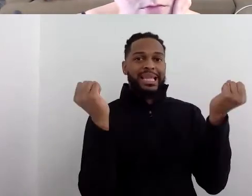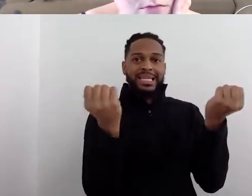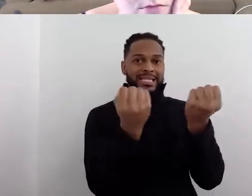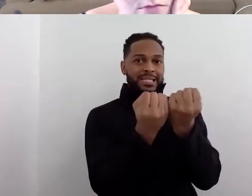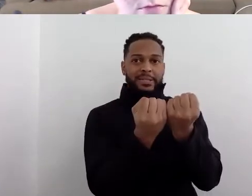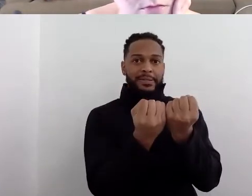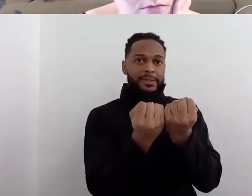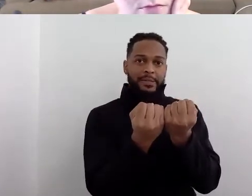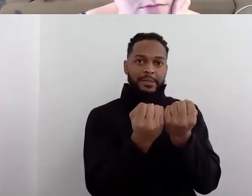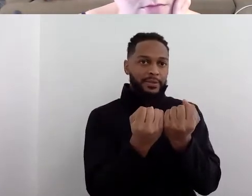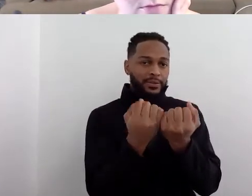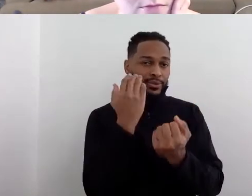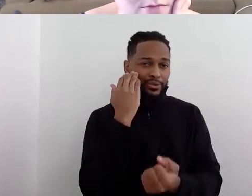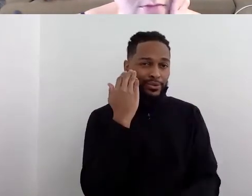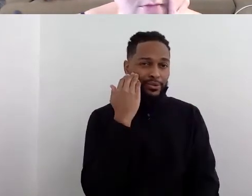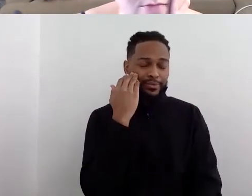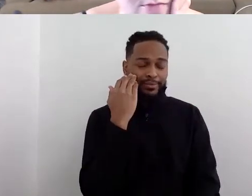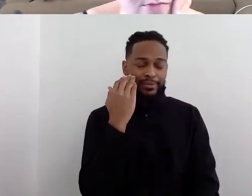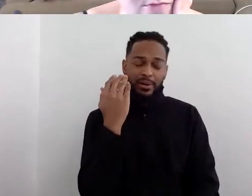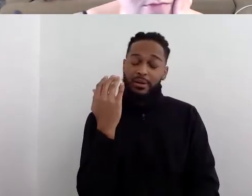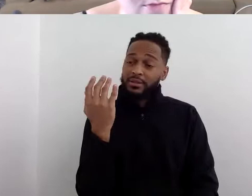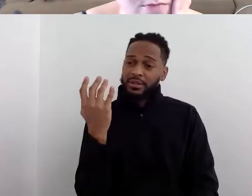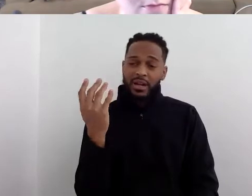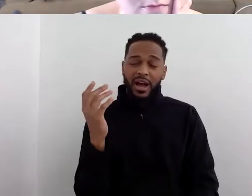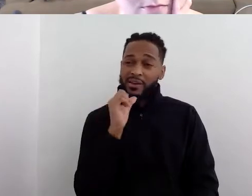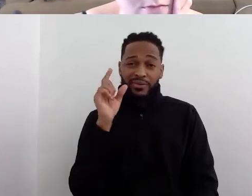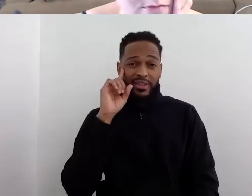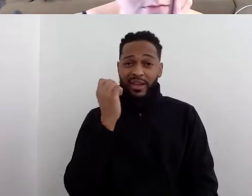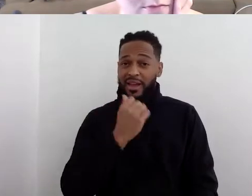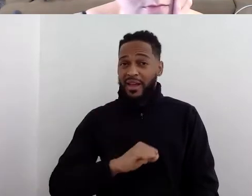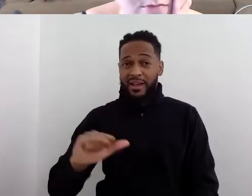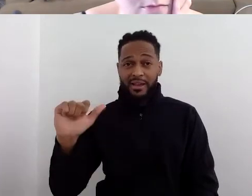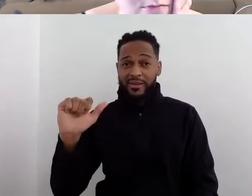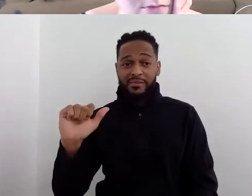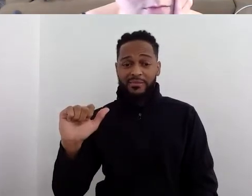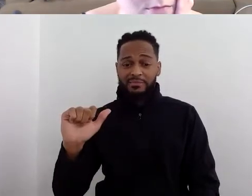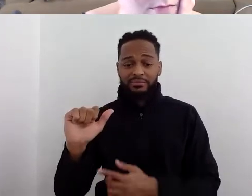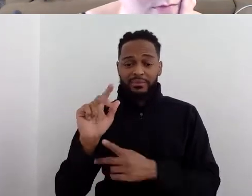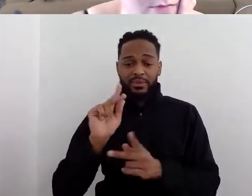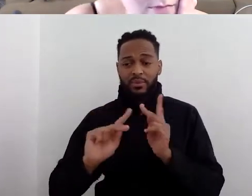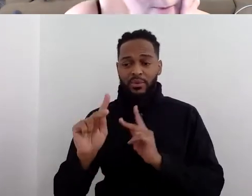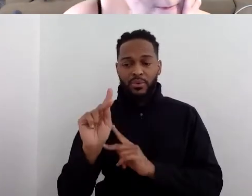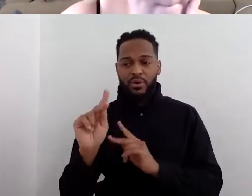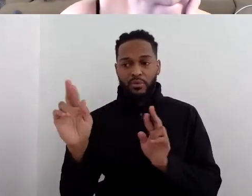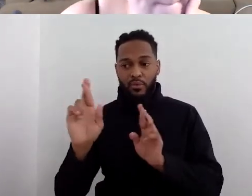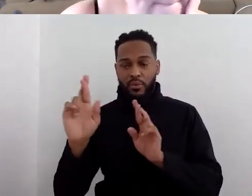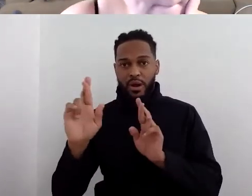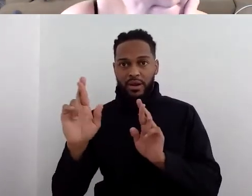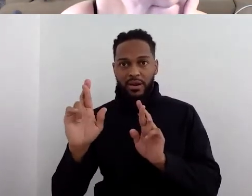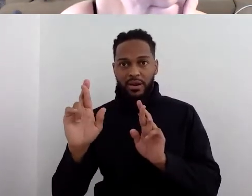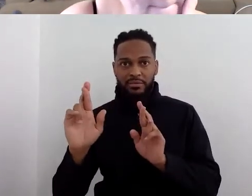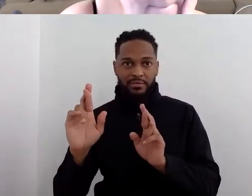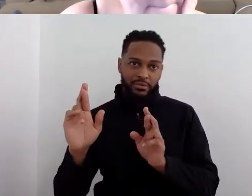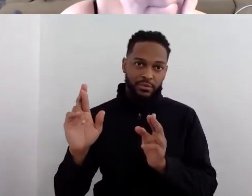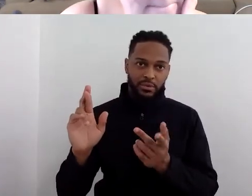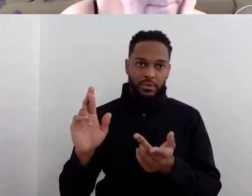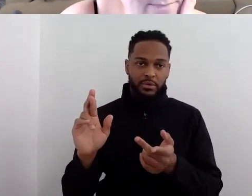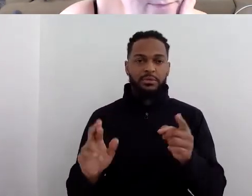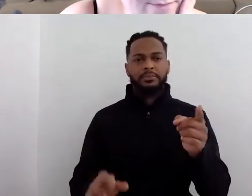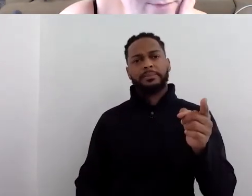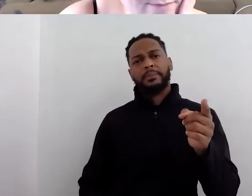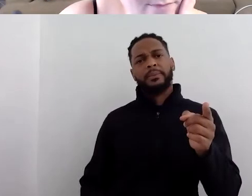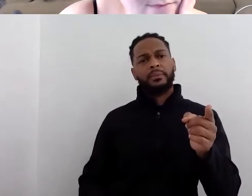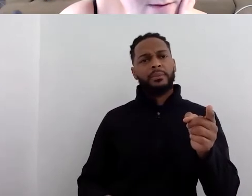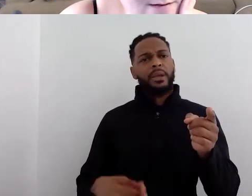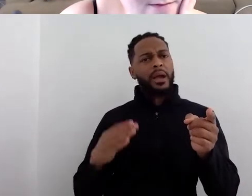days. I don't think anyone expected a global pandemic to happen. Well, some people would